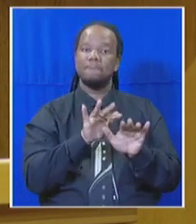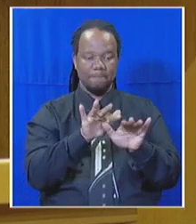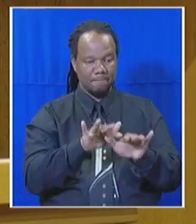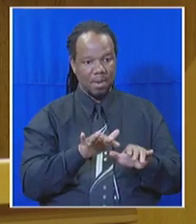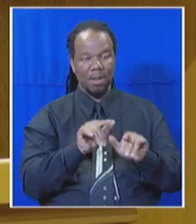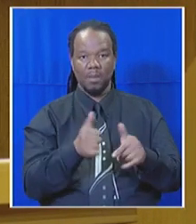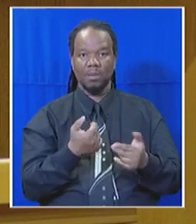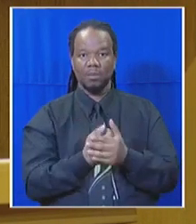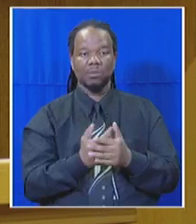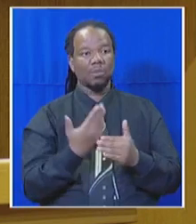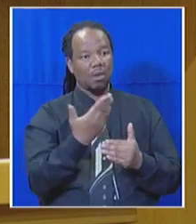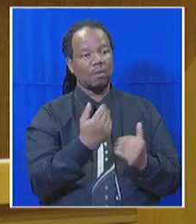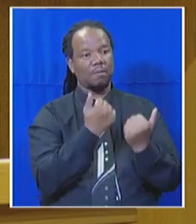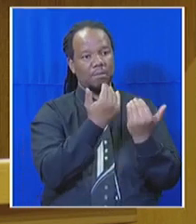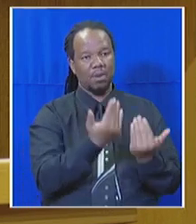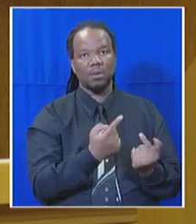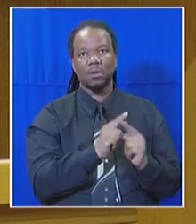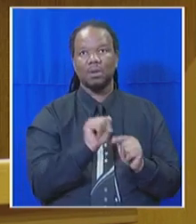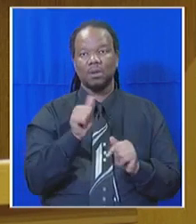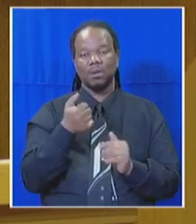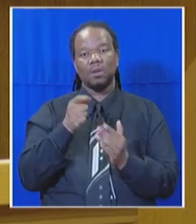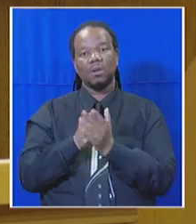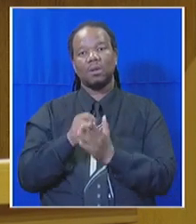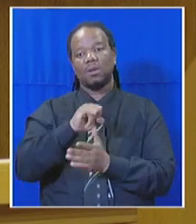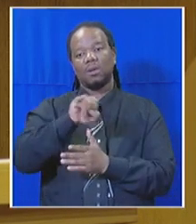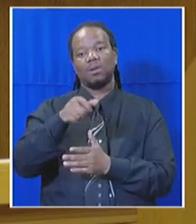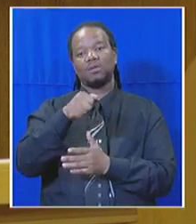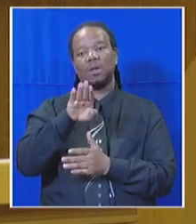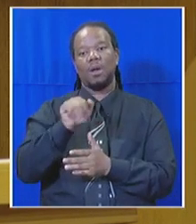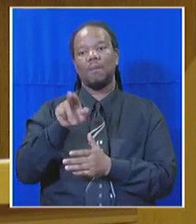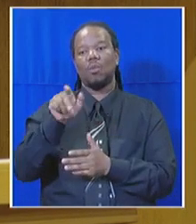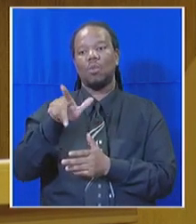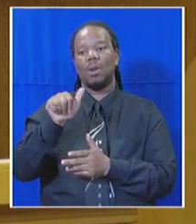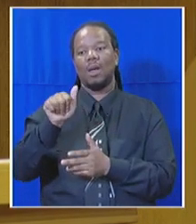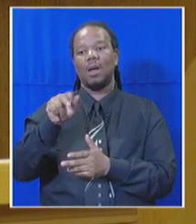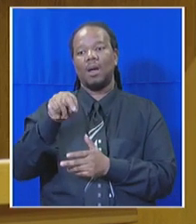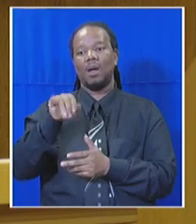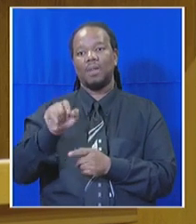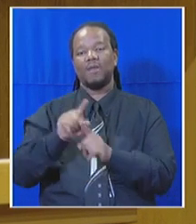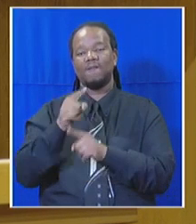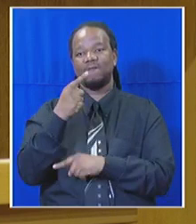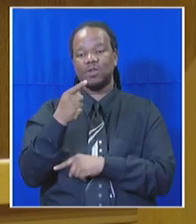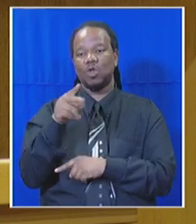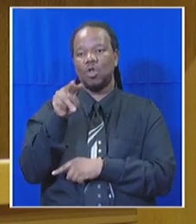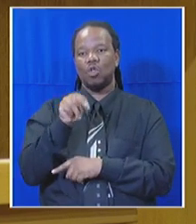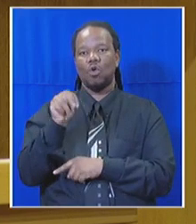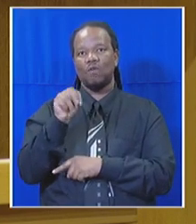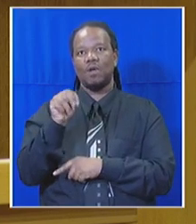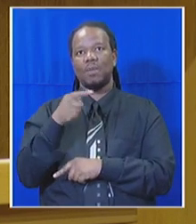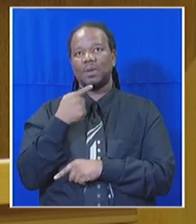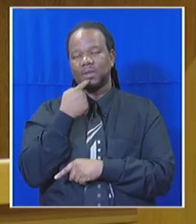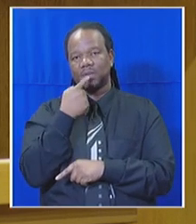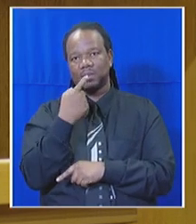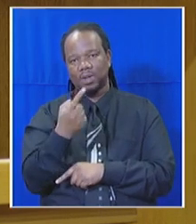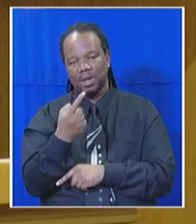review. According to a brilliant article by Jabulani Sikakani in the Business Times on the 1st of November, New Zealand pioneered